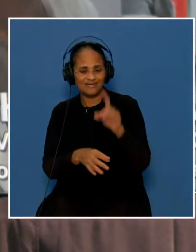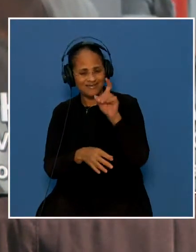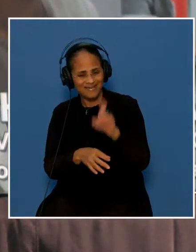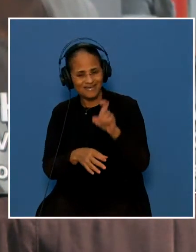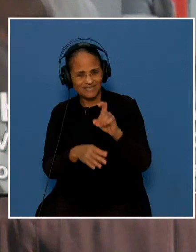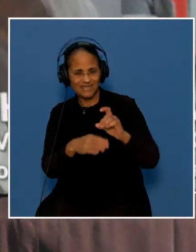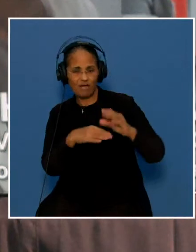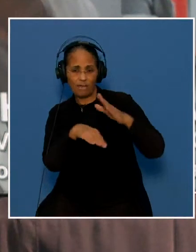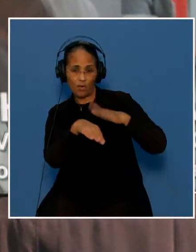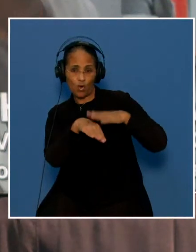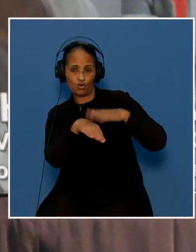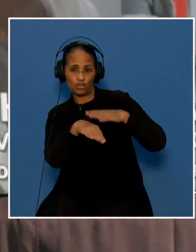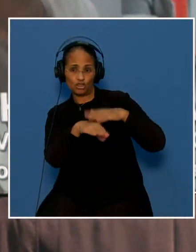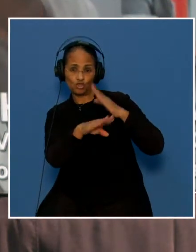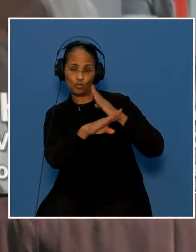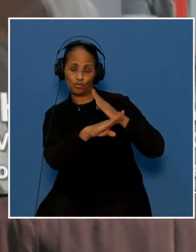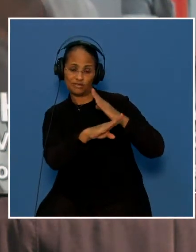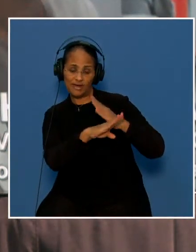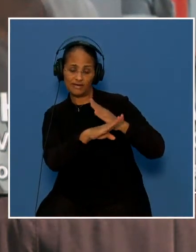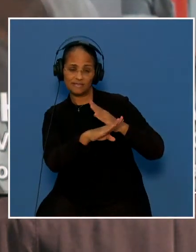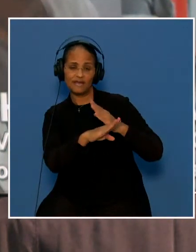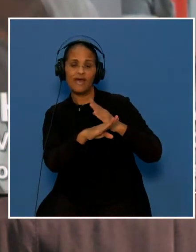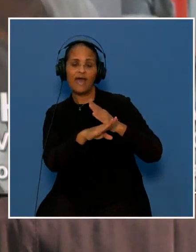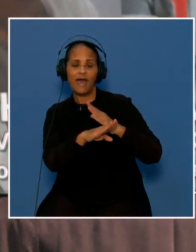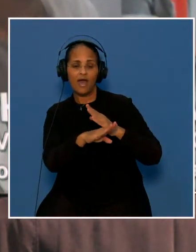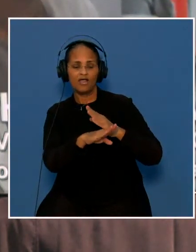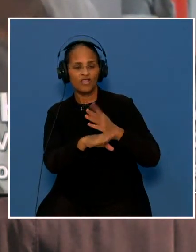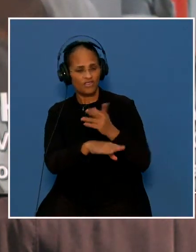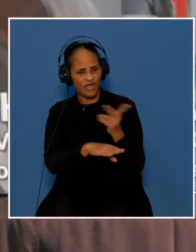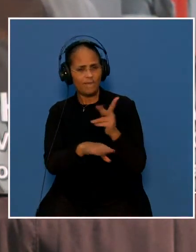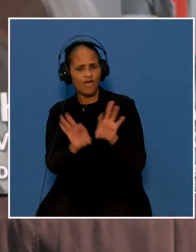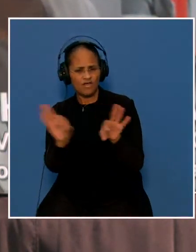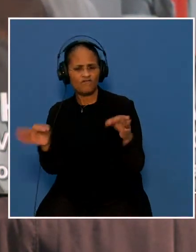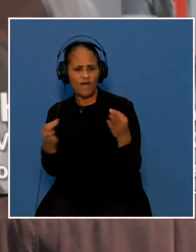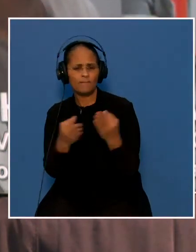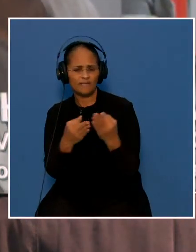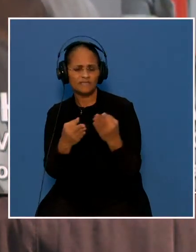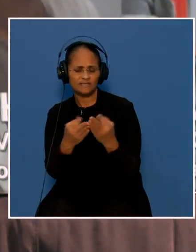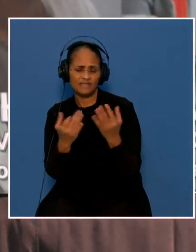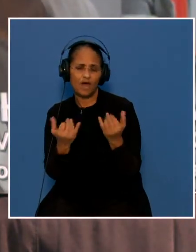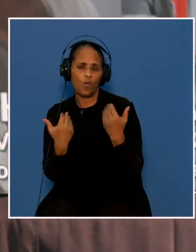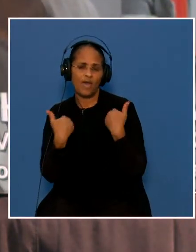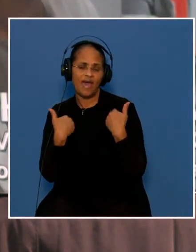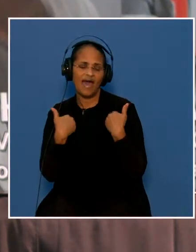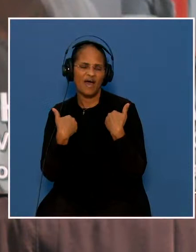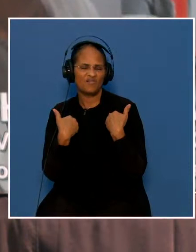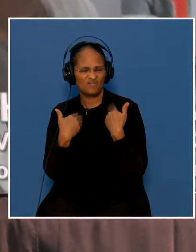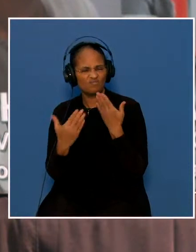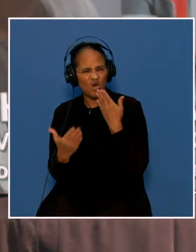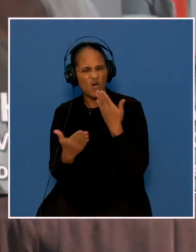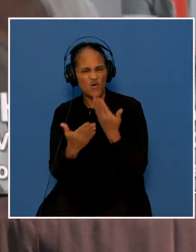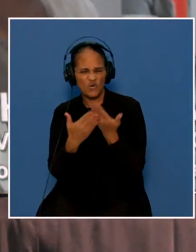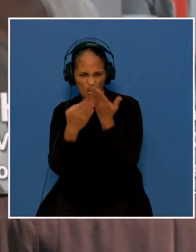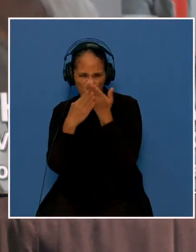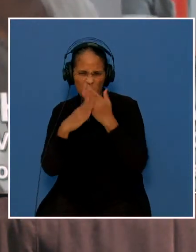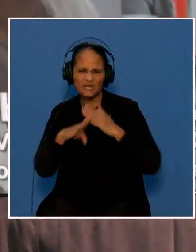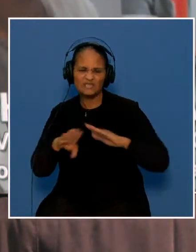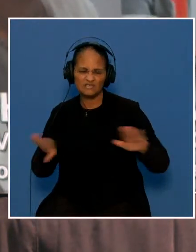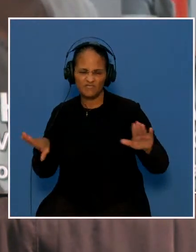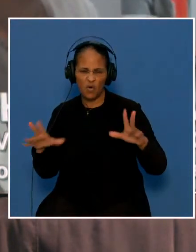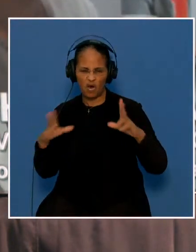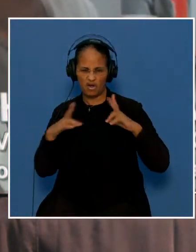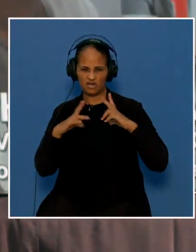necessary precautions to protect them and their families. Generally, we had a relatively peaceful